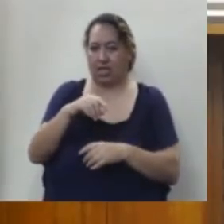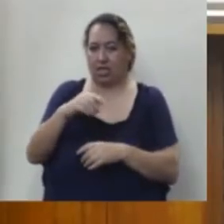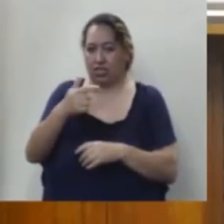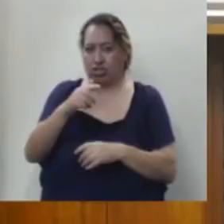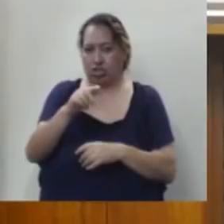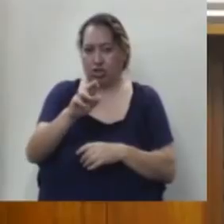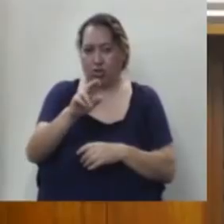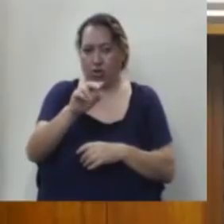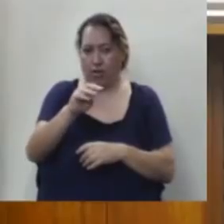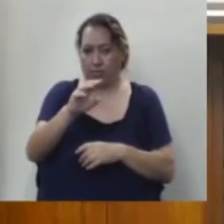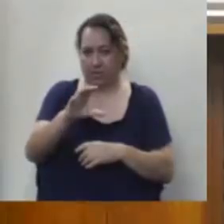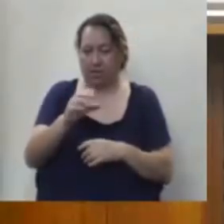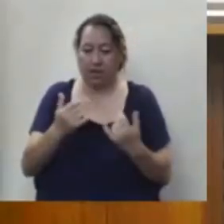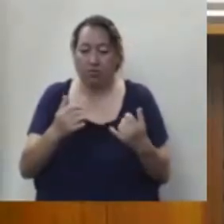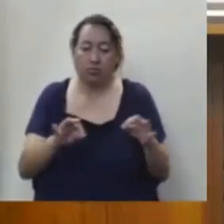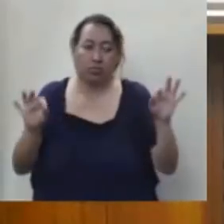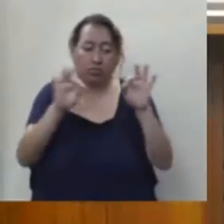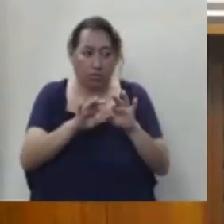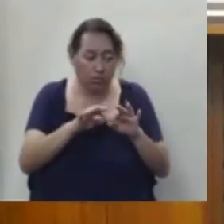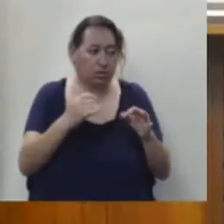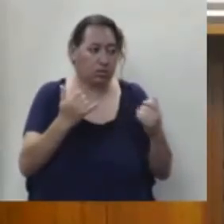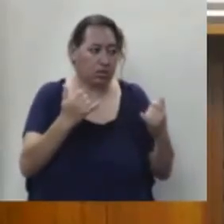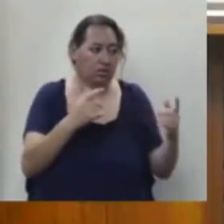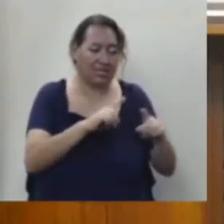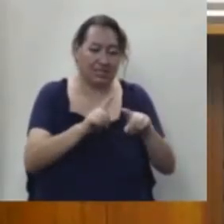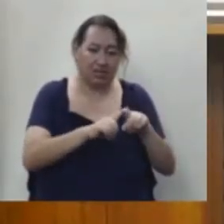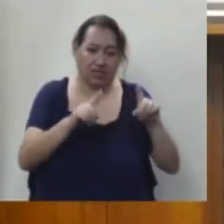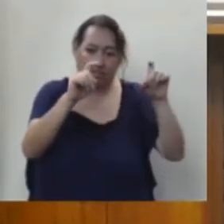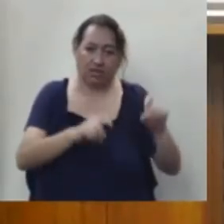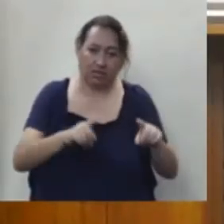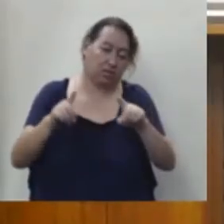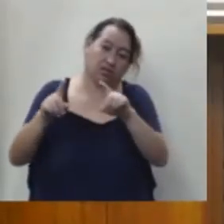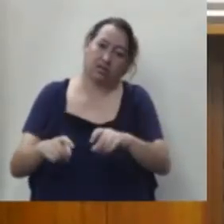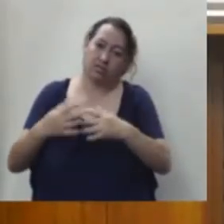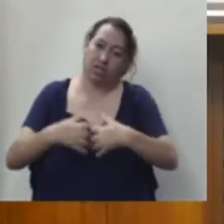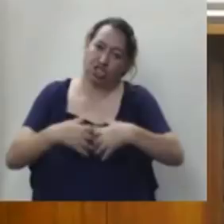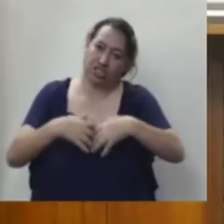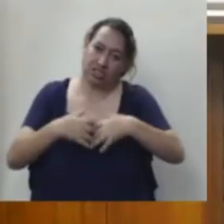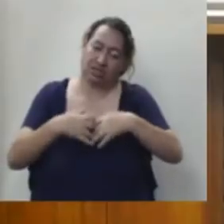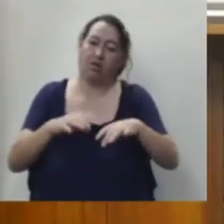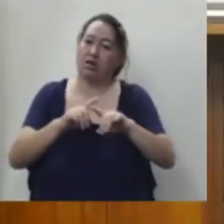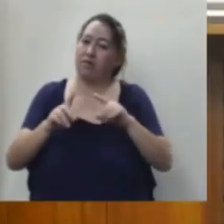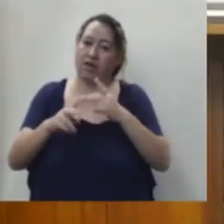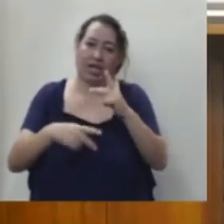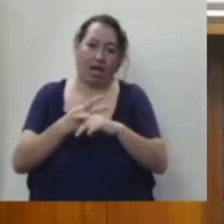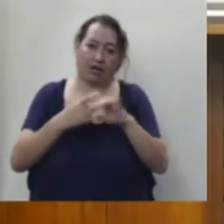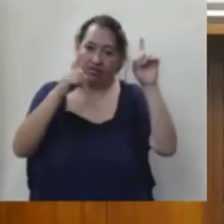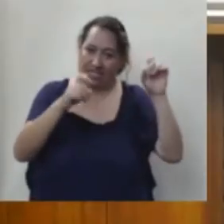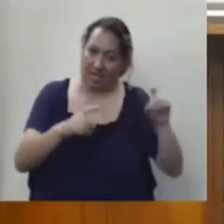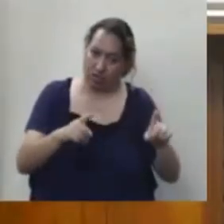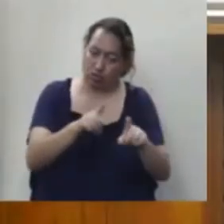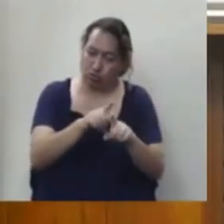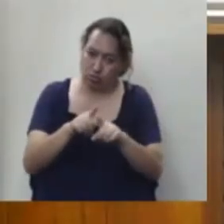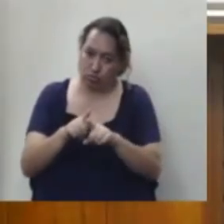important to keep in mind that these different testing machines require different types of tests as well. And so it's a balance of